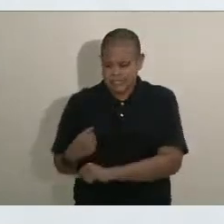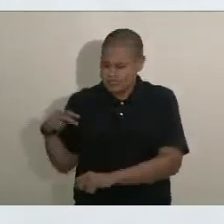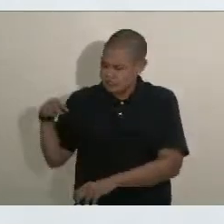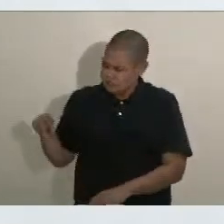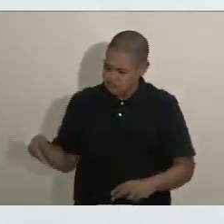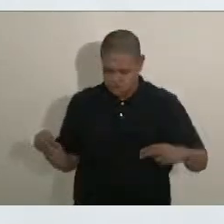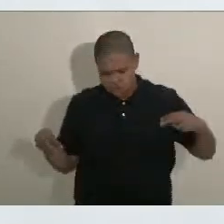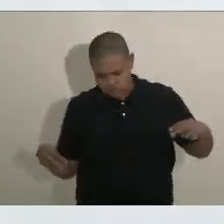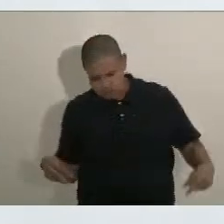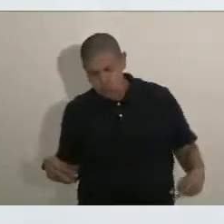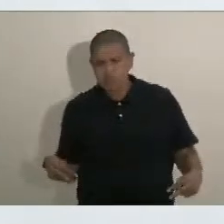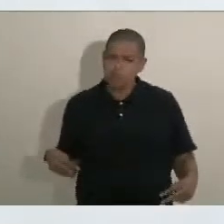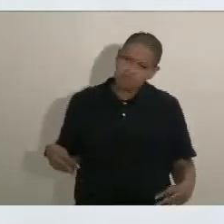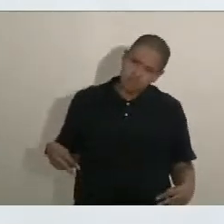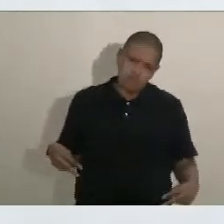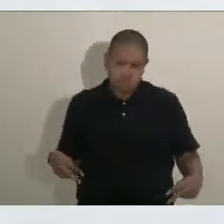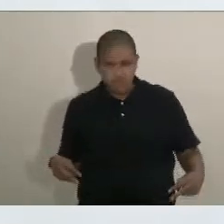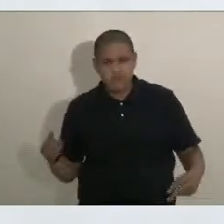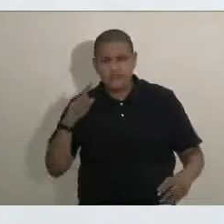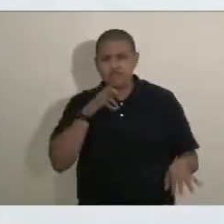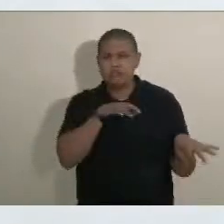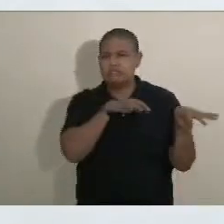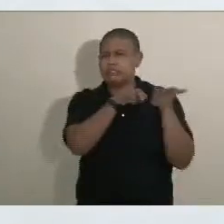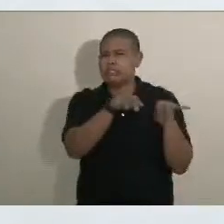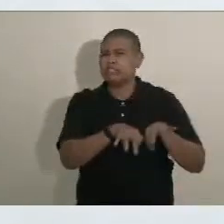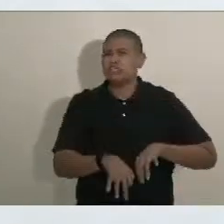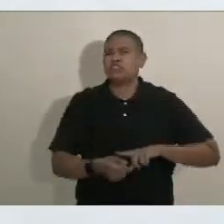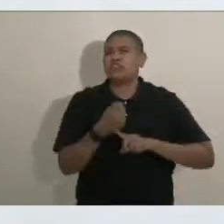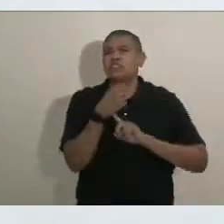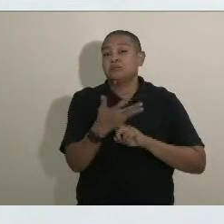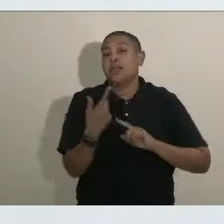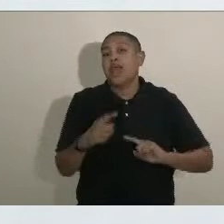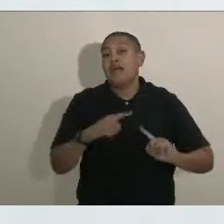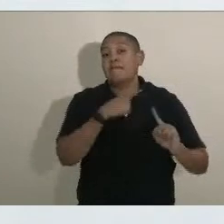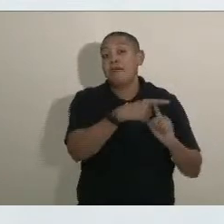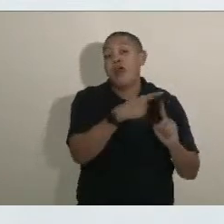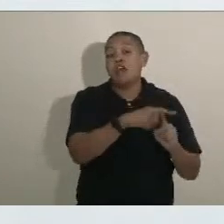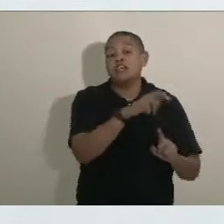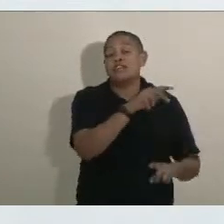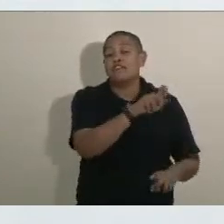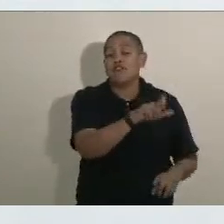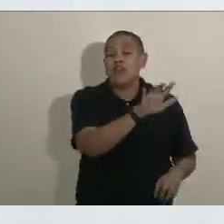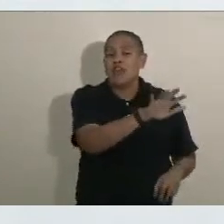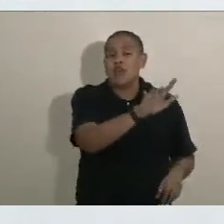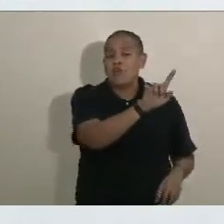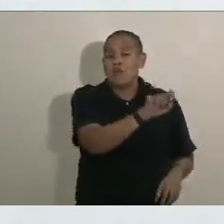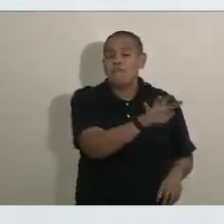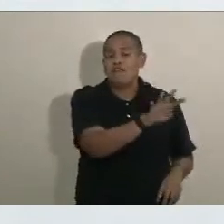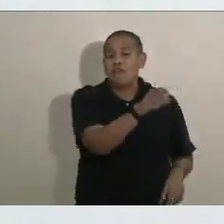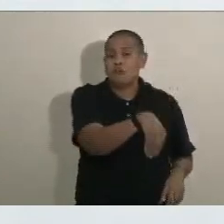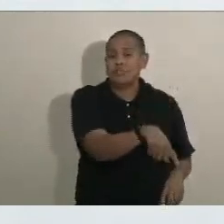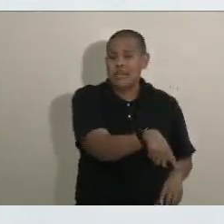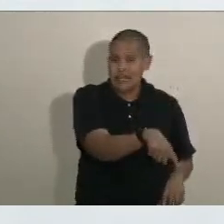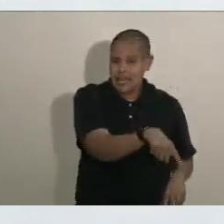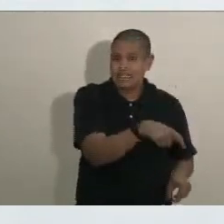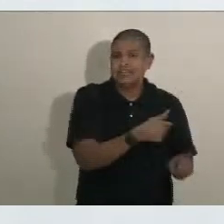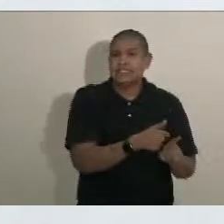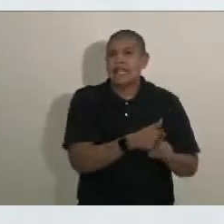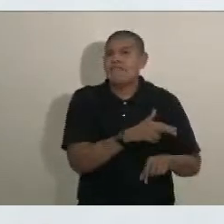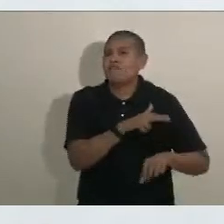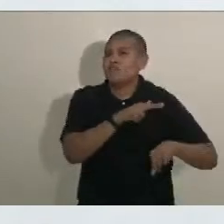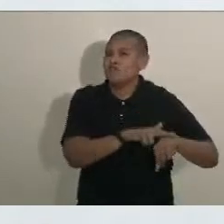perspective and being just descriptive, the positivity rate of about 1.4% under